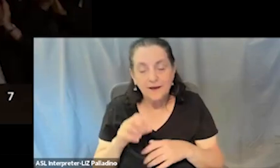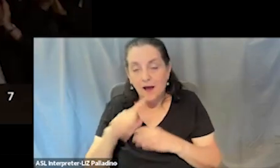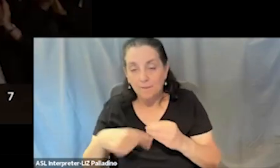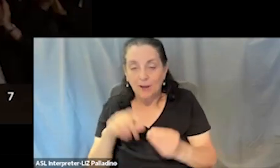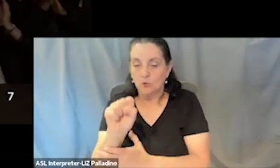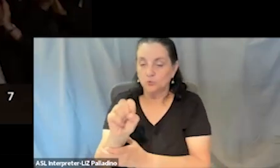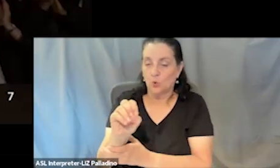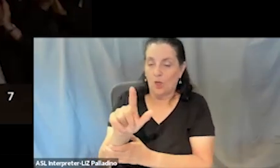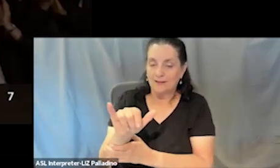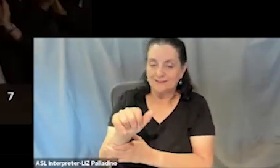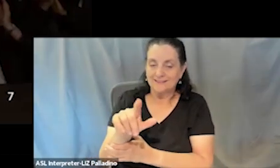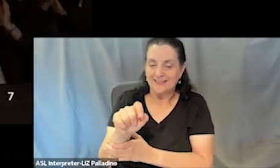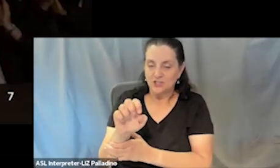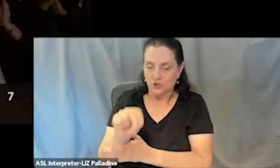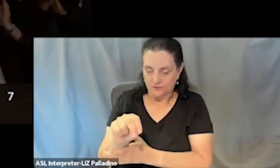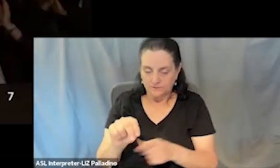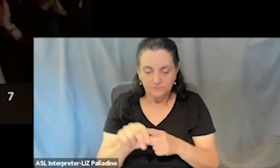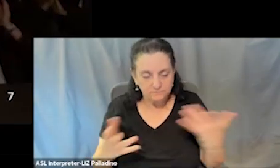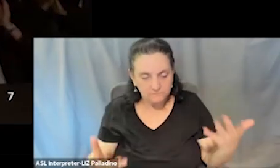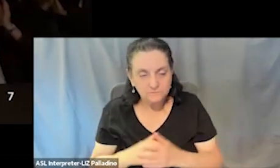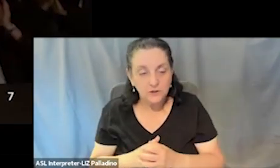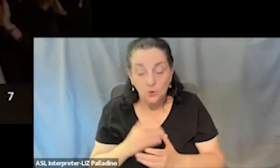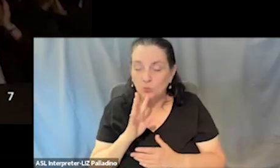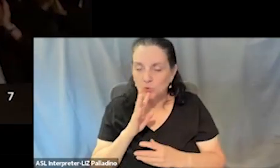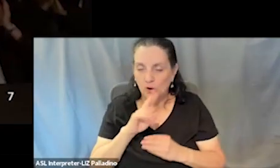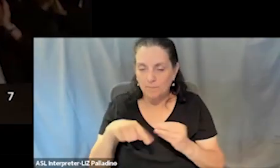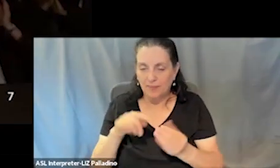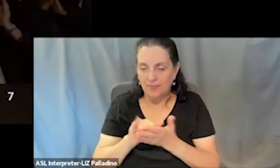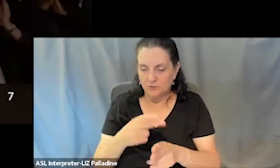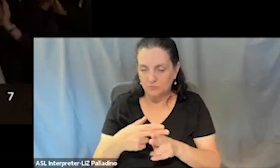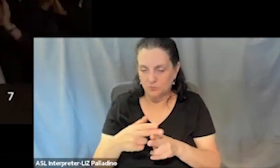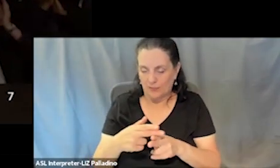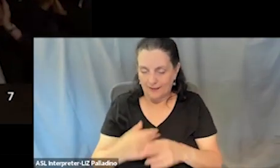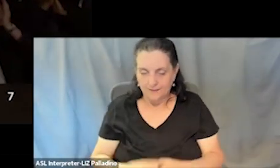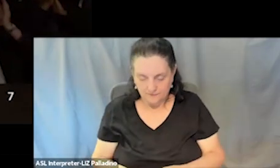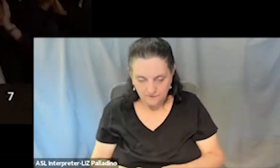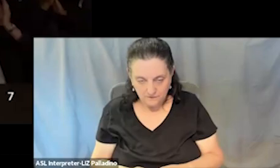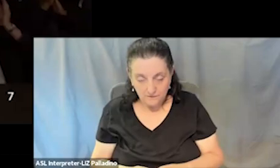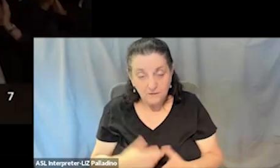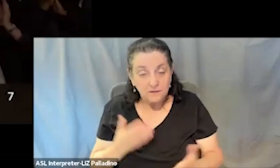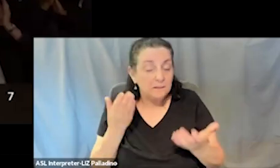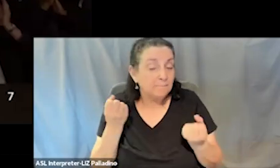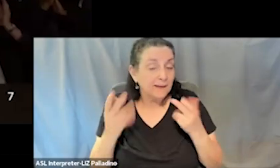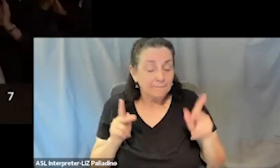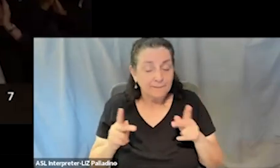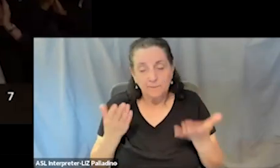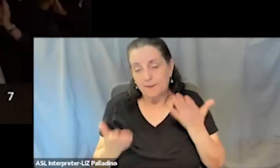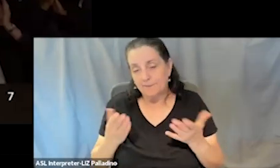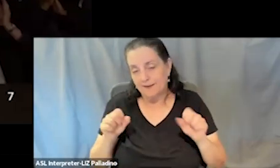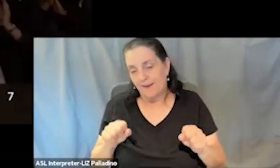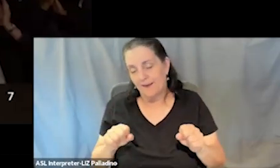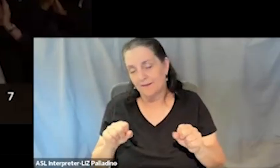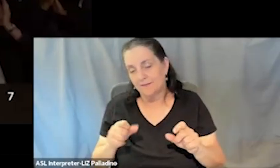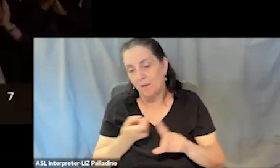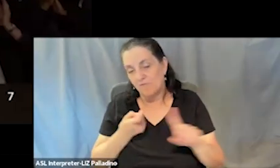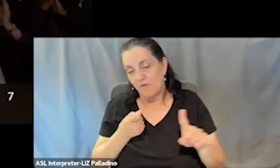make that most impactful. I'll talk about that in a few moments. People may enter this through a variety of places. And again,